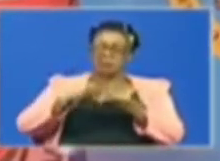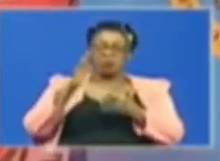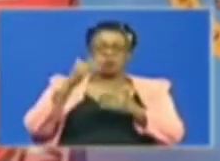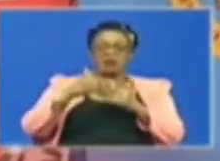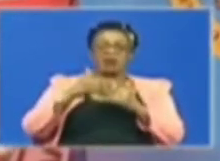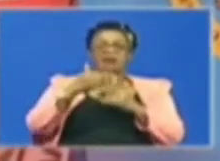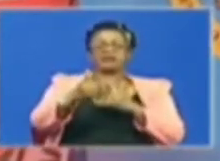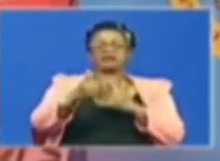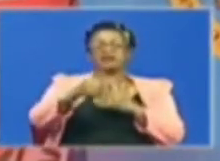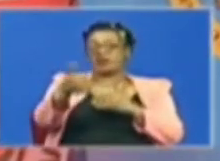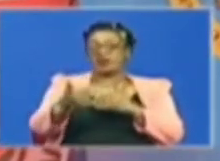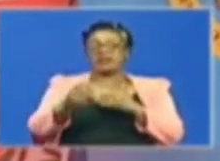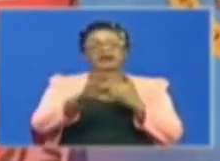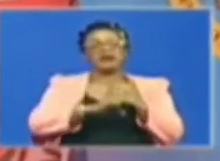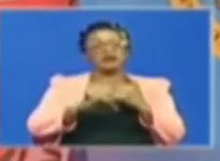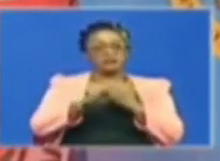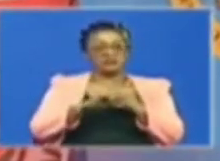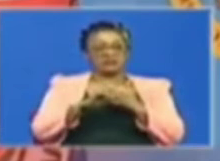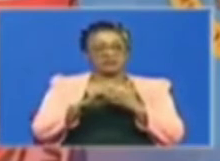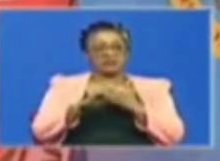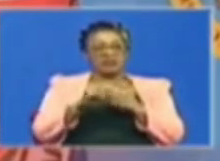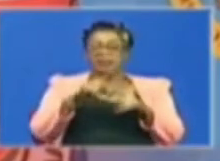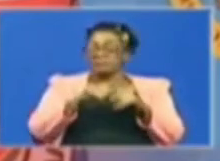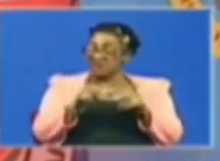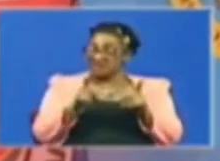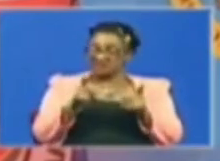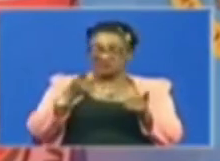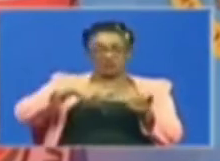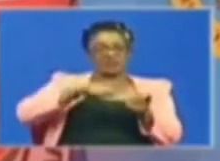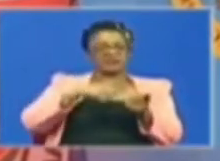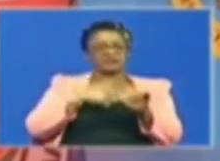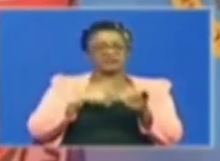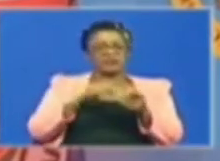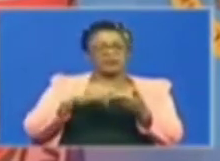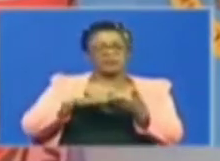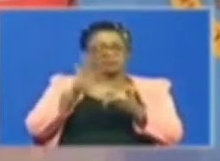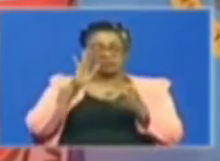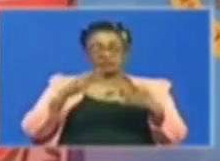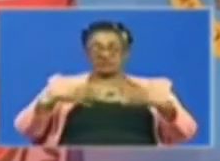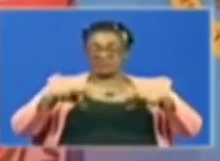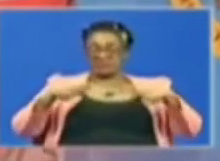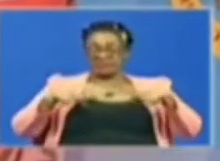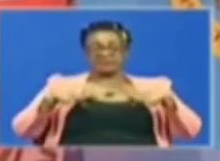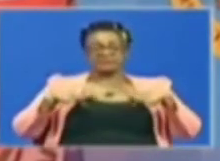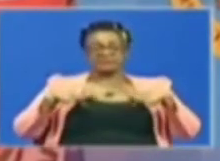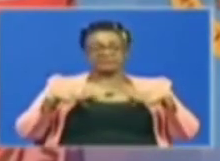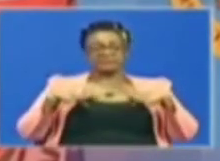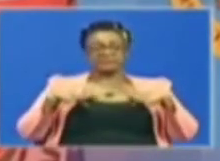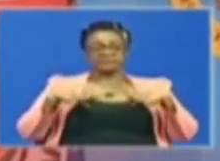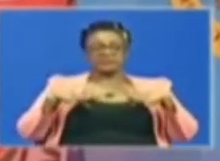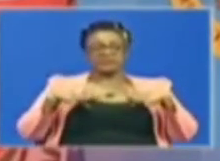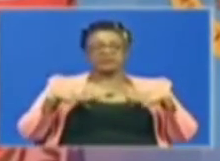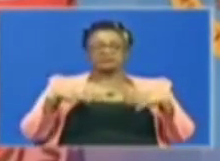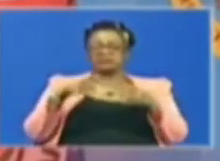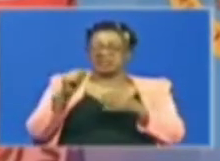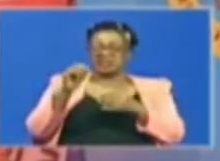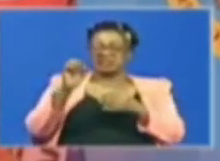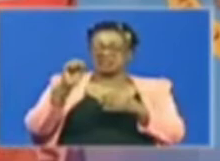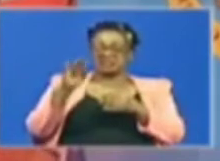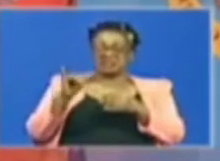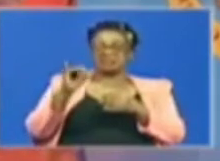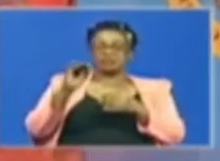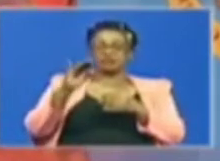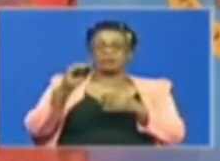counties. Fortunately for us, most of these people are fairly asymptomatic. And